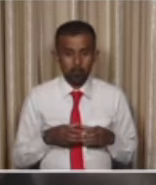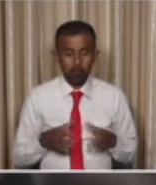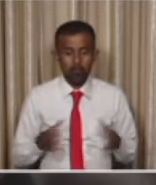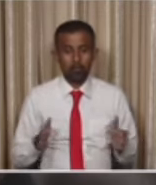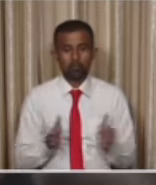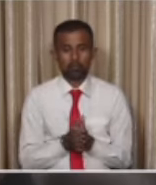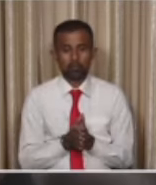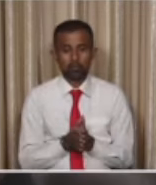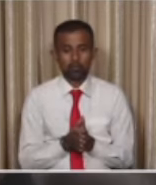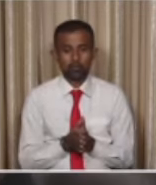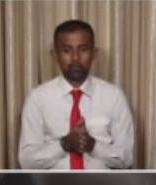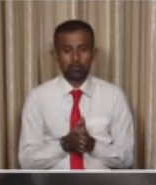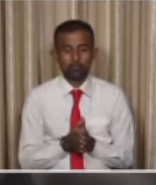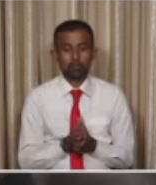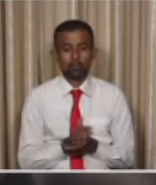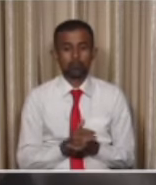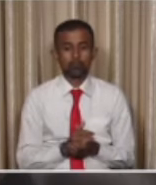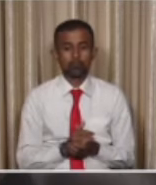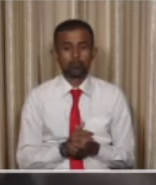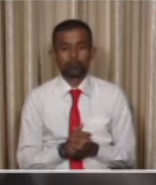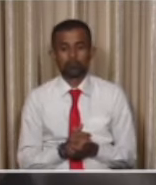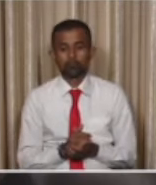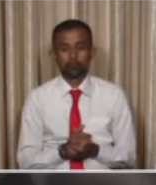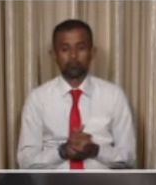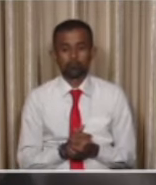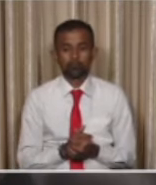all of those, despite several